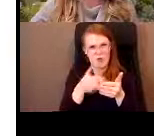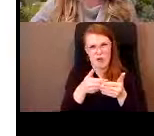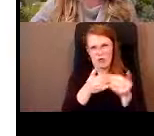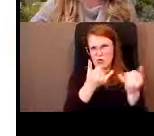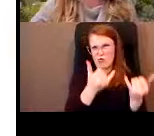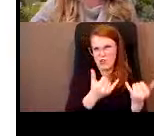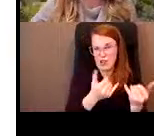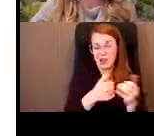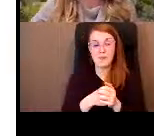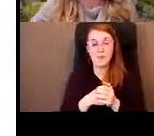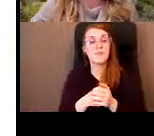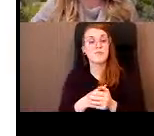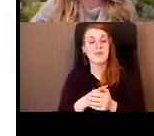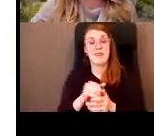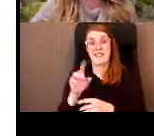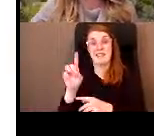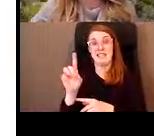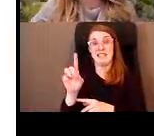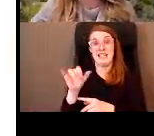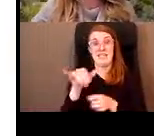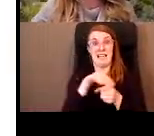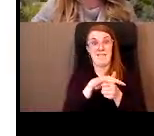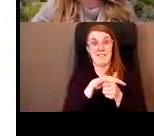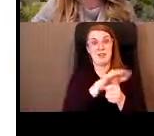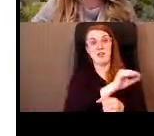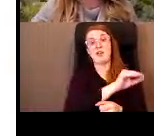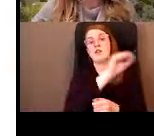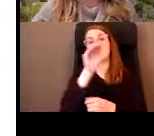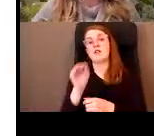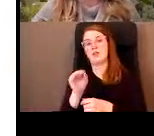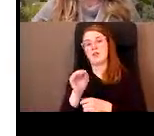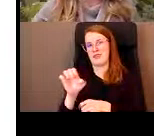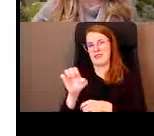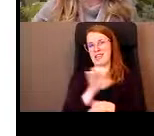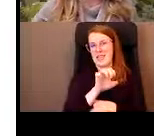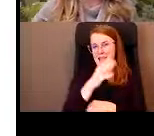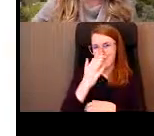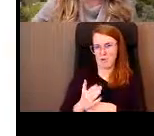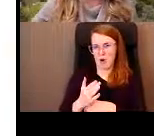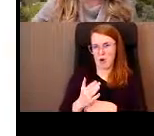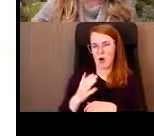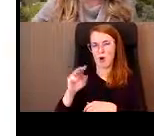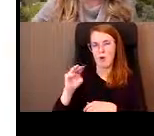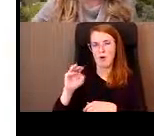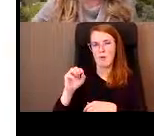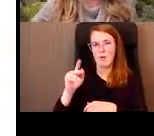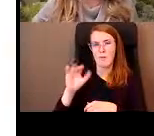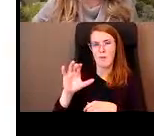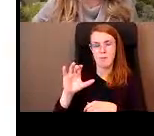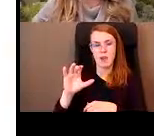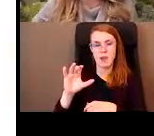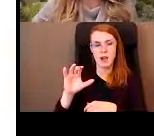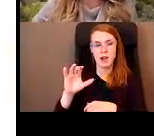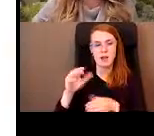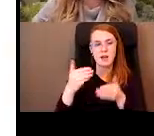D, moving that facility over to the east side of Mopac, next to the, so that a